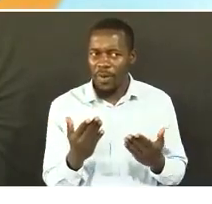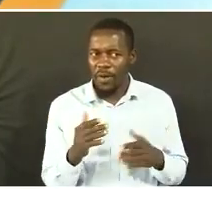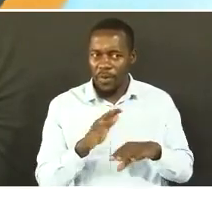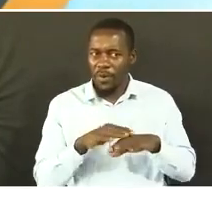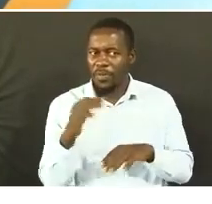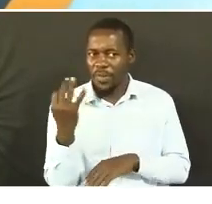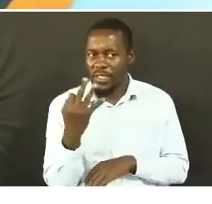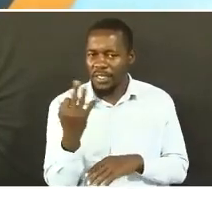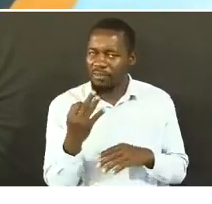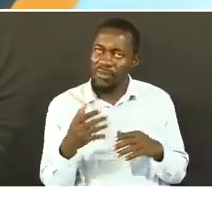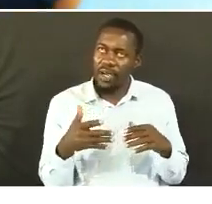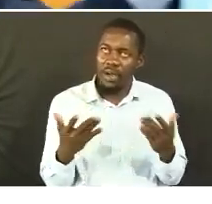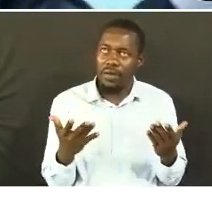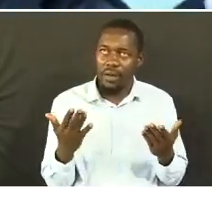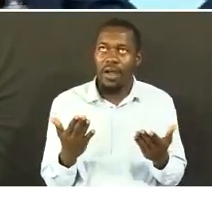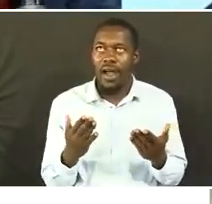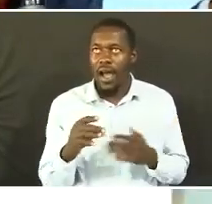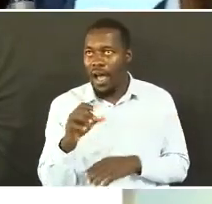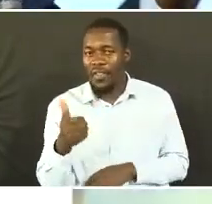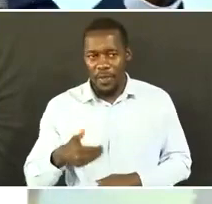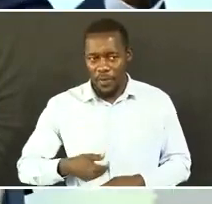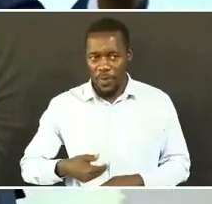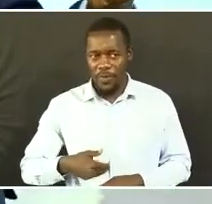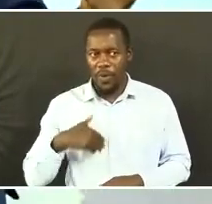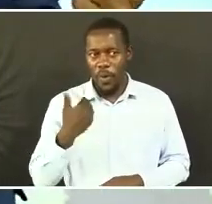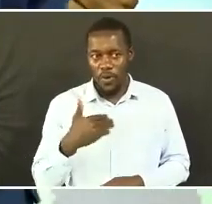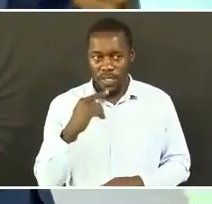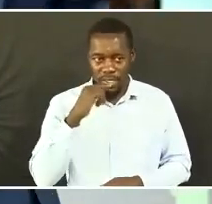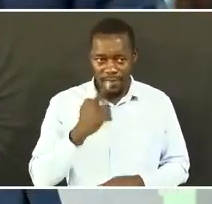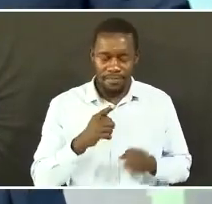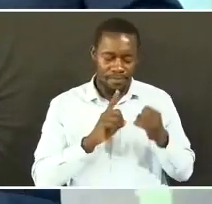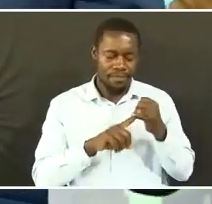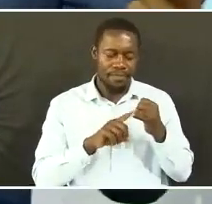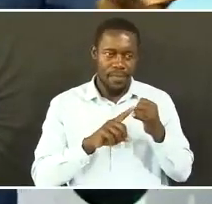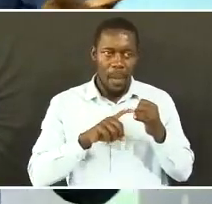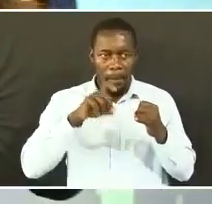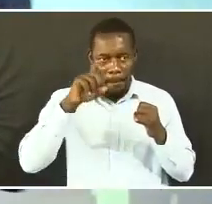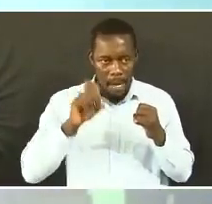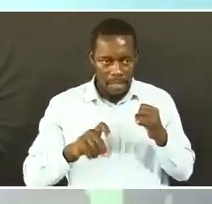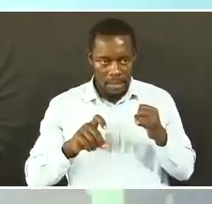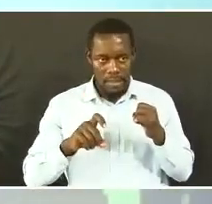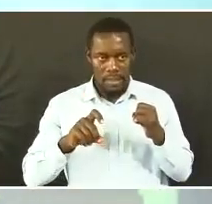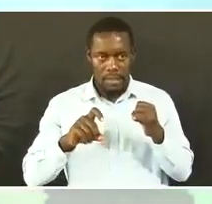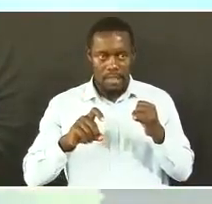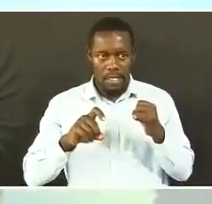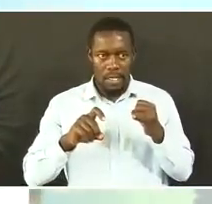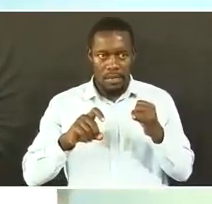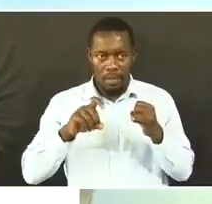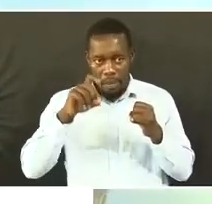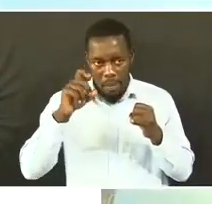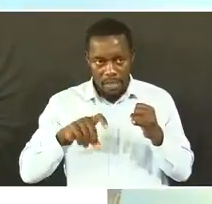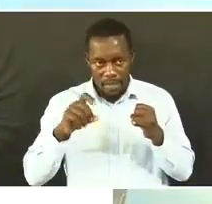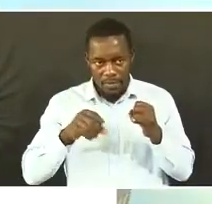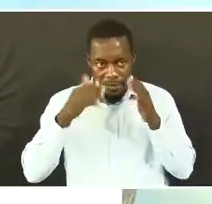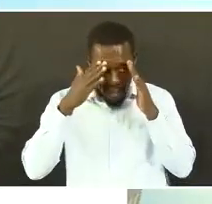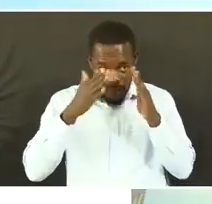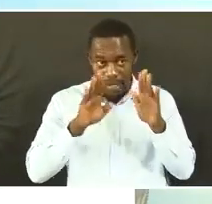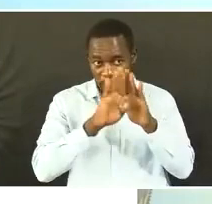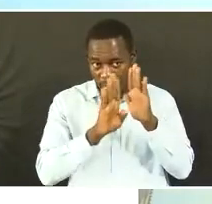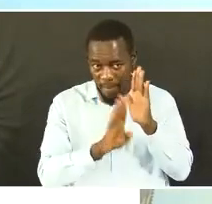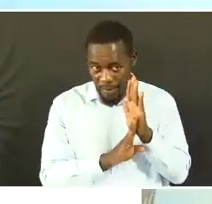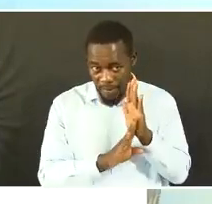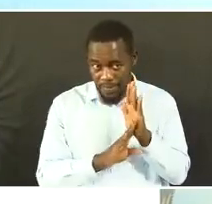at least these four elements. Says, one, it should be biblical. Number two, it should be illustrative. Amen? It